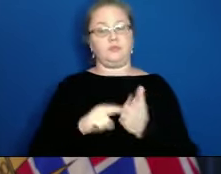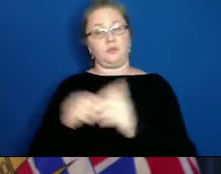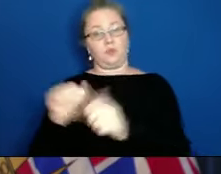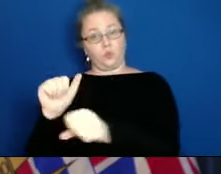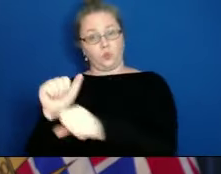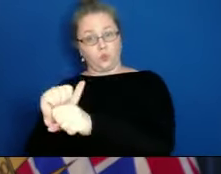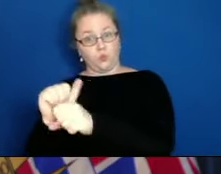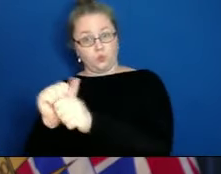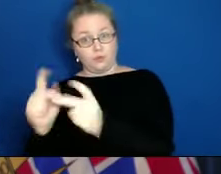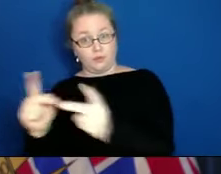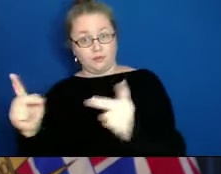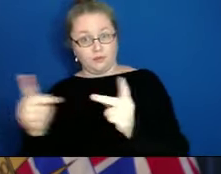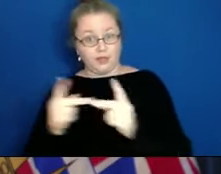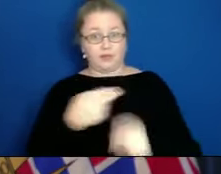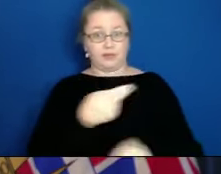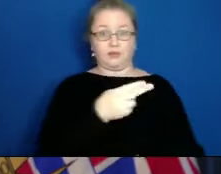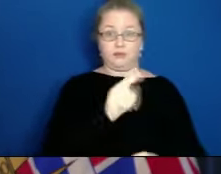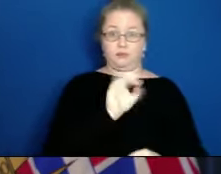safety around this issue.